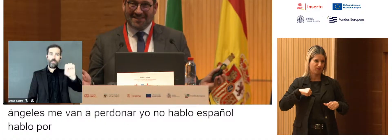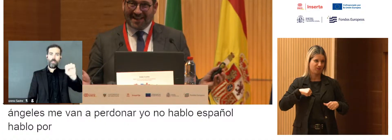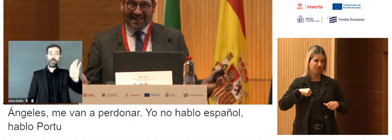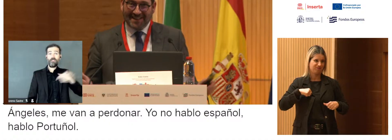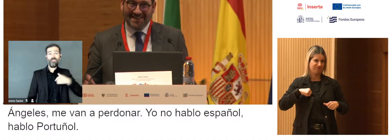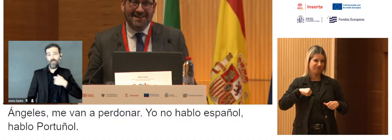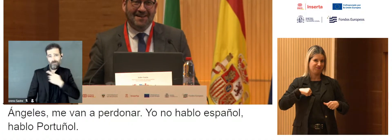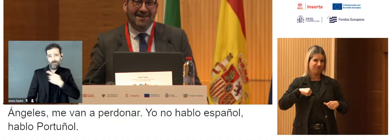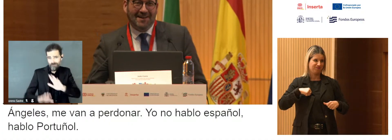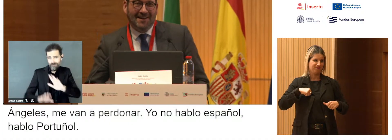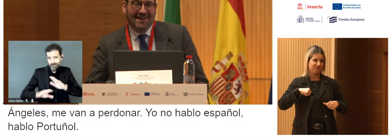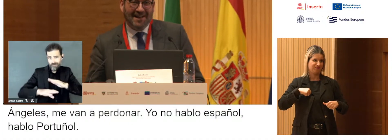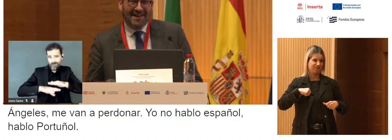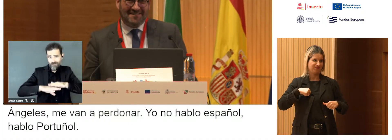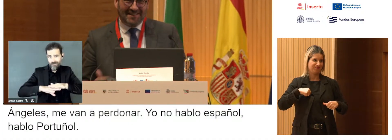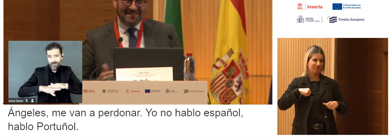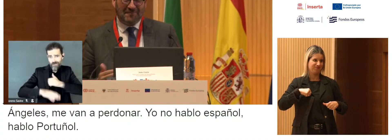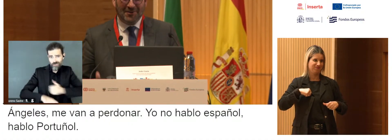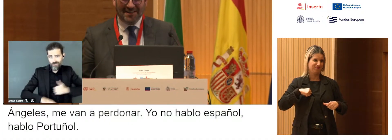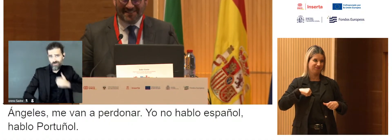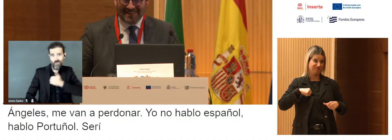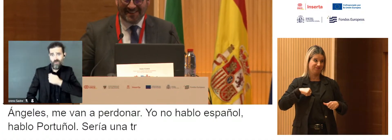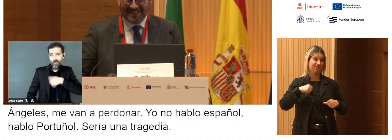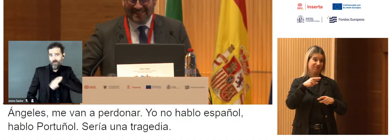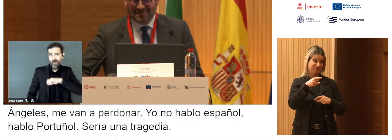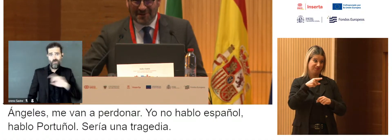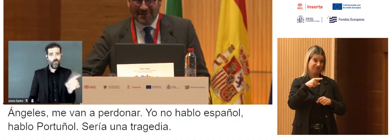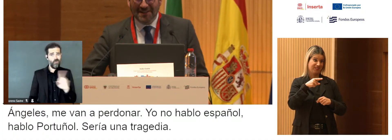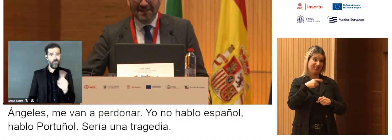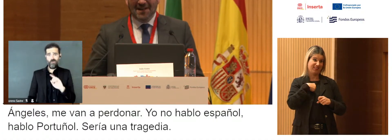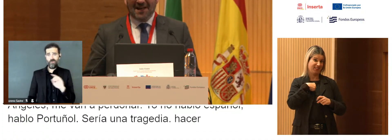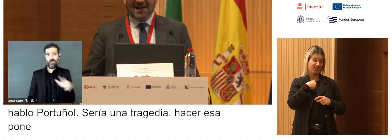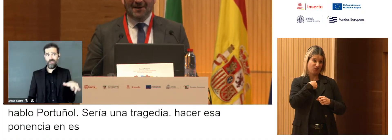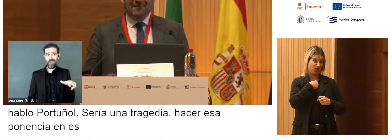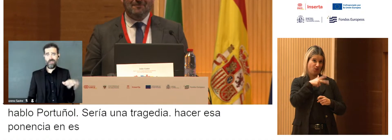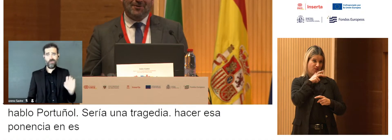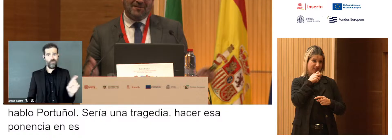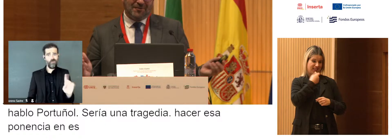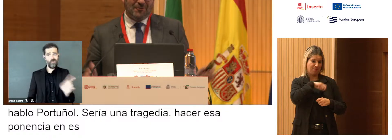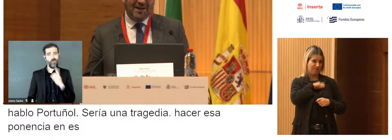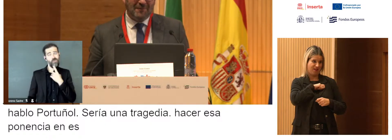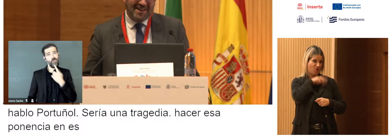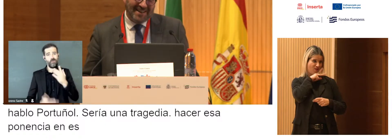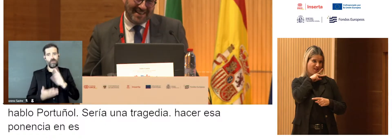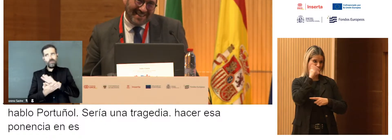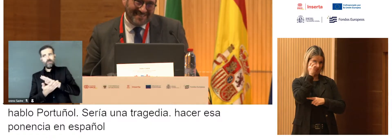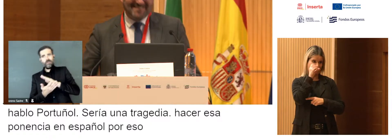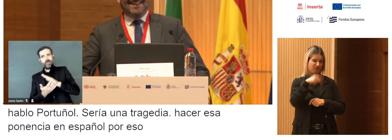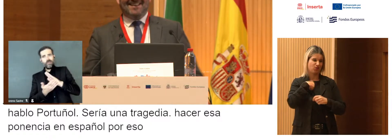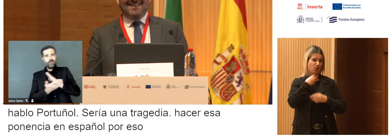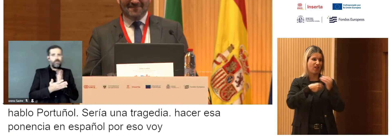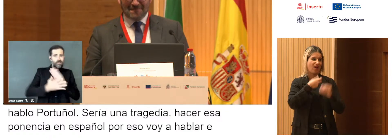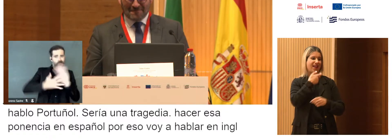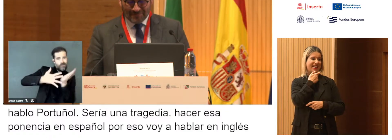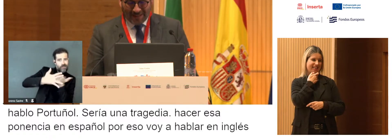Sería una tragedia hacer esa ponencia en español, por eso voy a hablar en